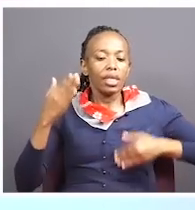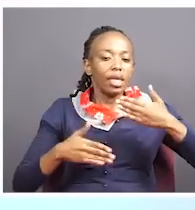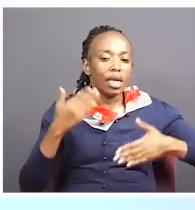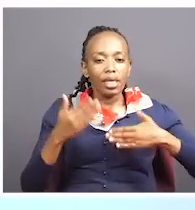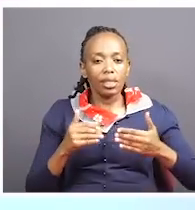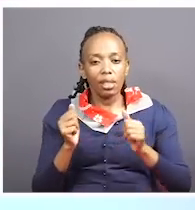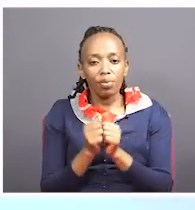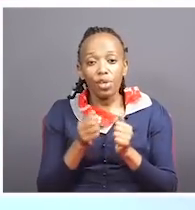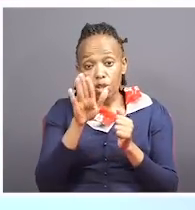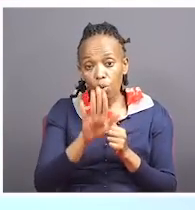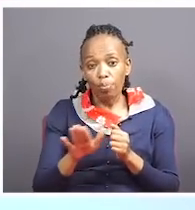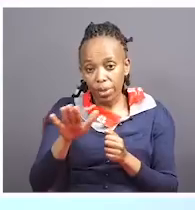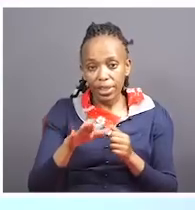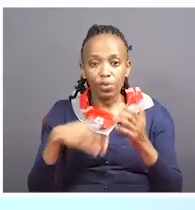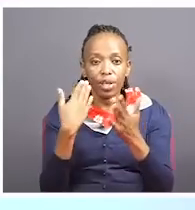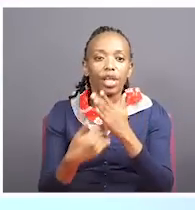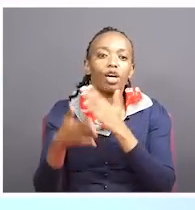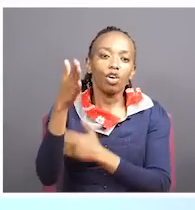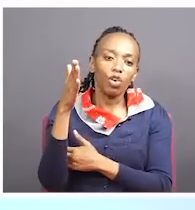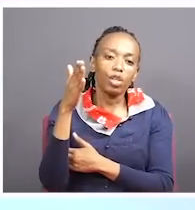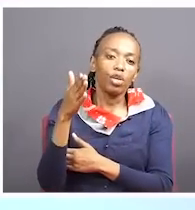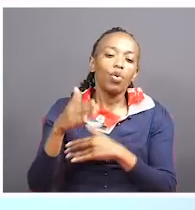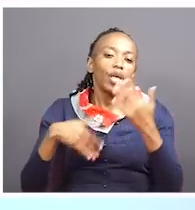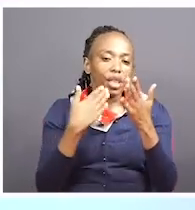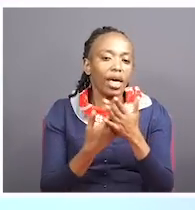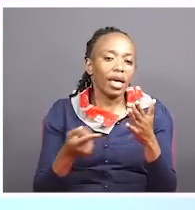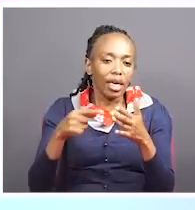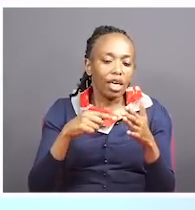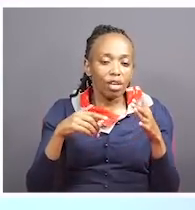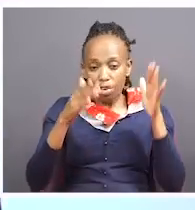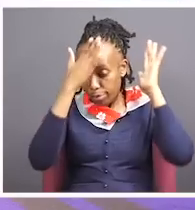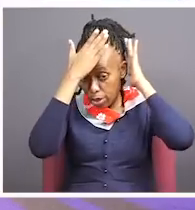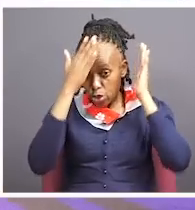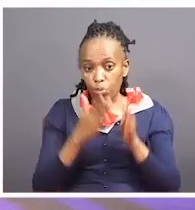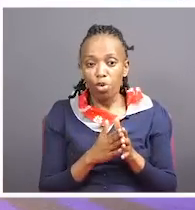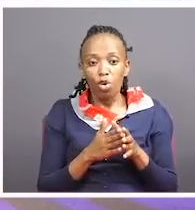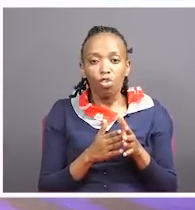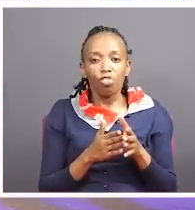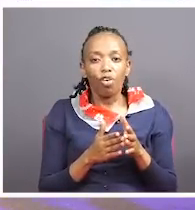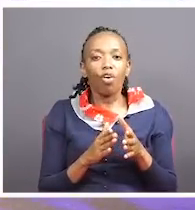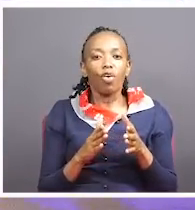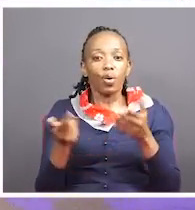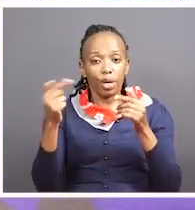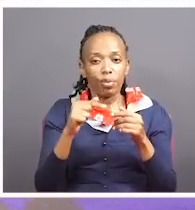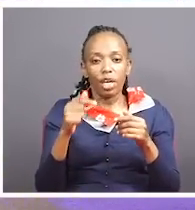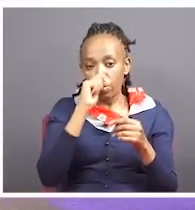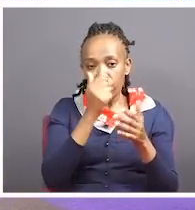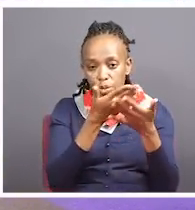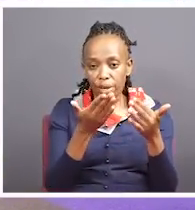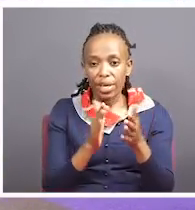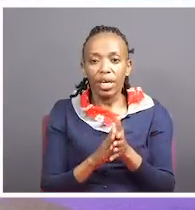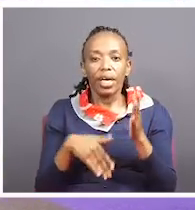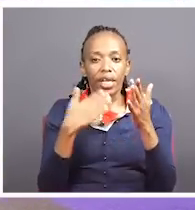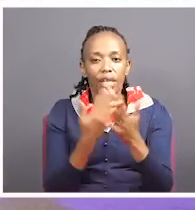so delighted with your presence, and we thank God. We're grateful again to our bishop for gracing us, and we wish you